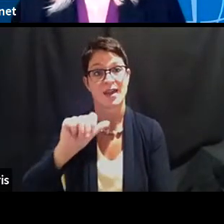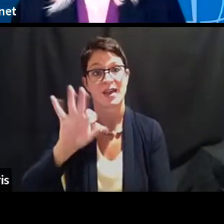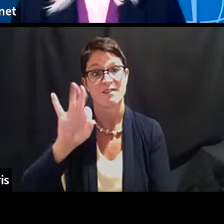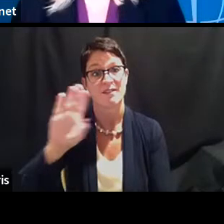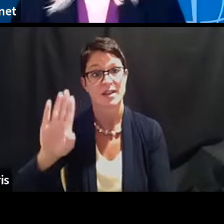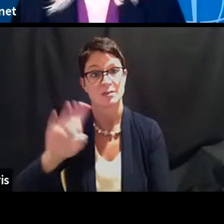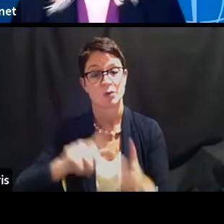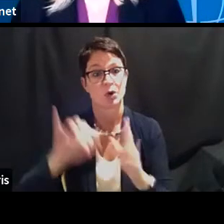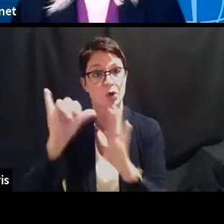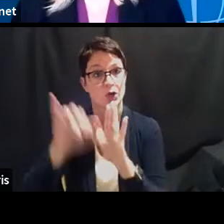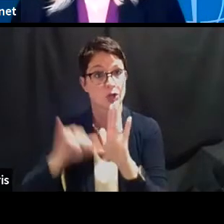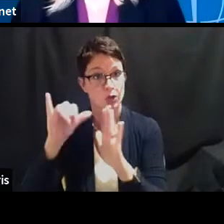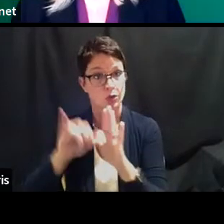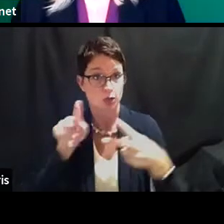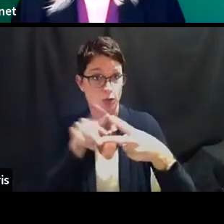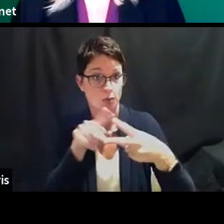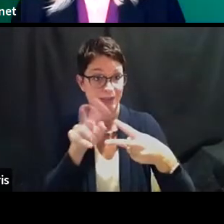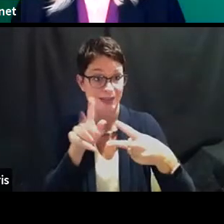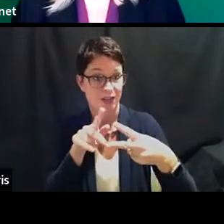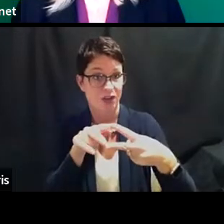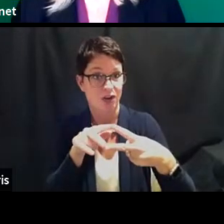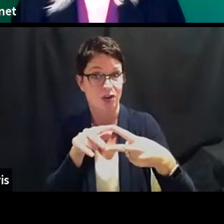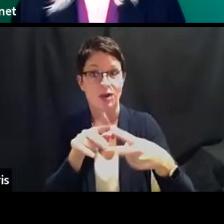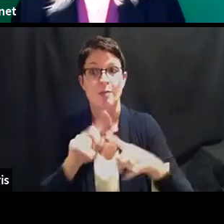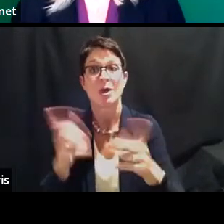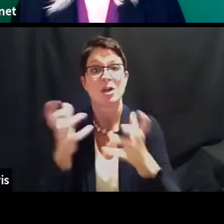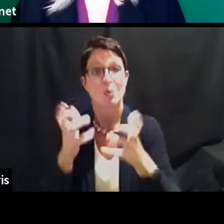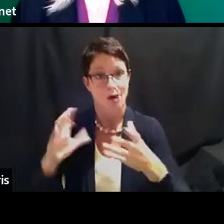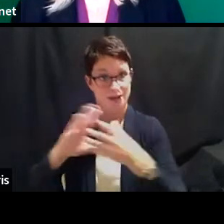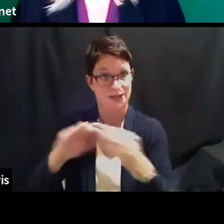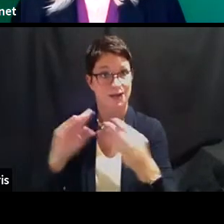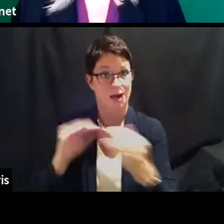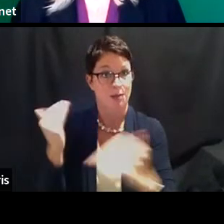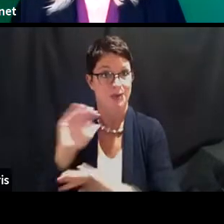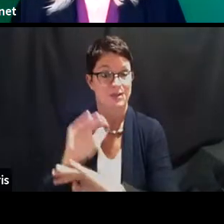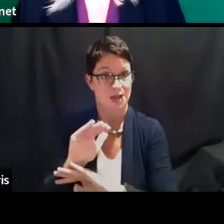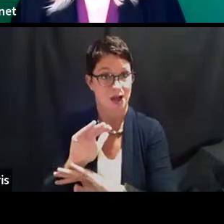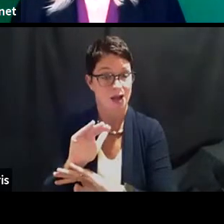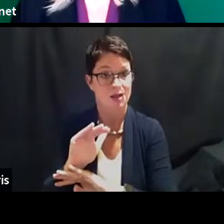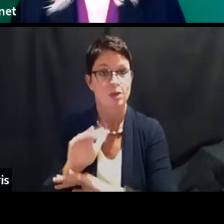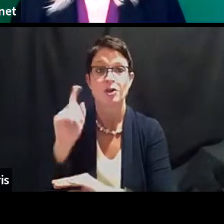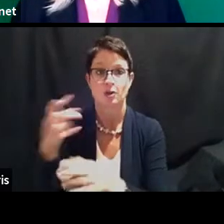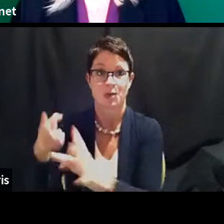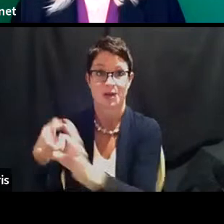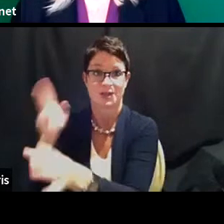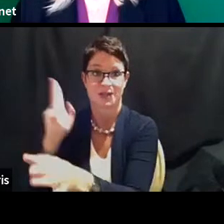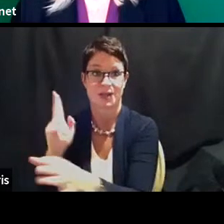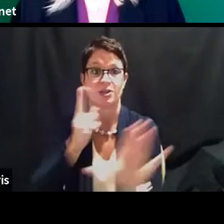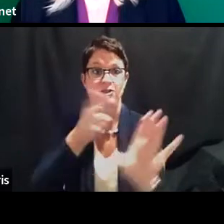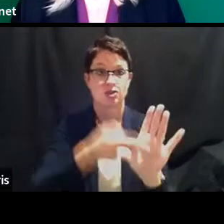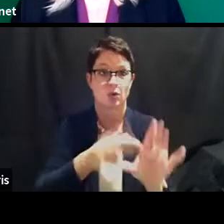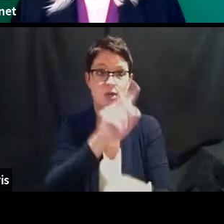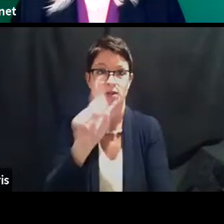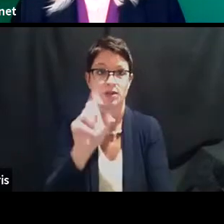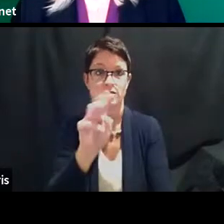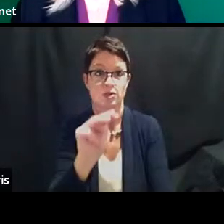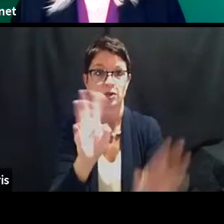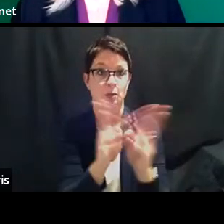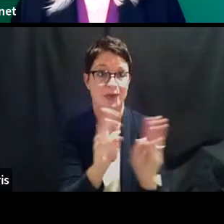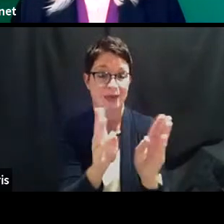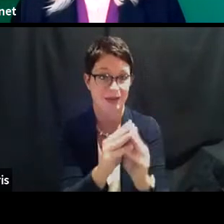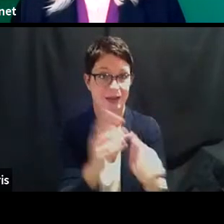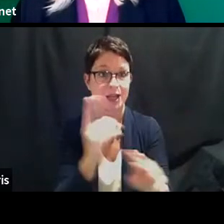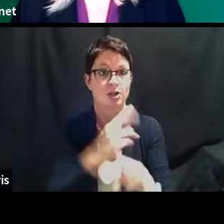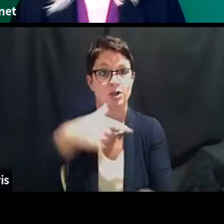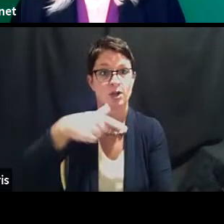Facebook or YouTube channels and wish to make a comment, you must join the Zoom meeting and use